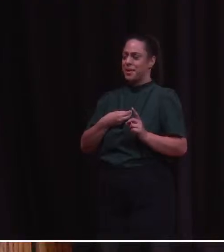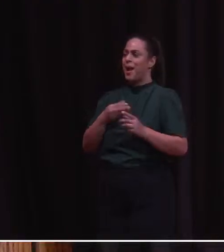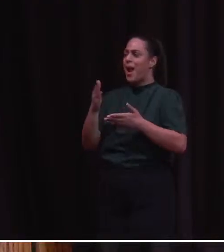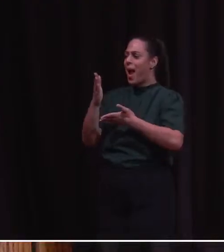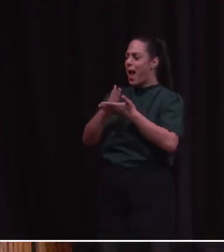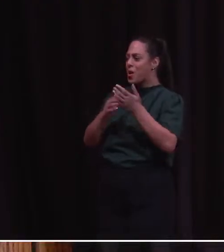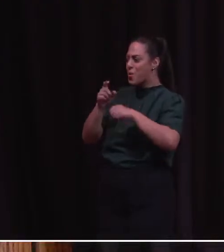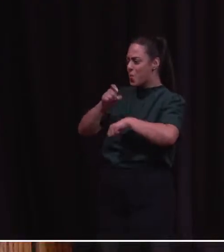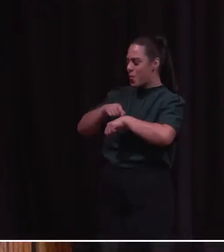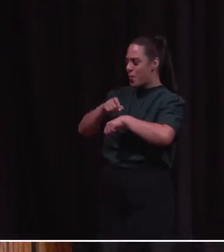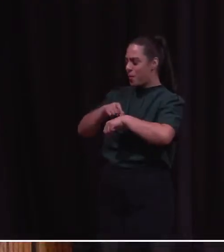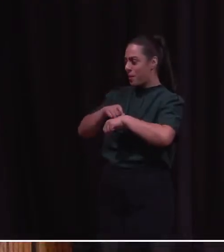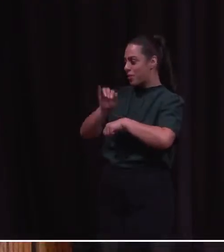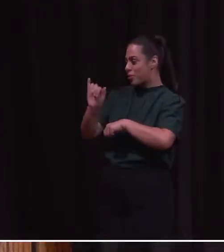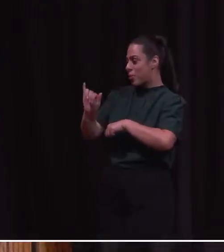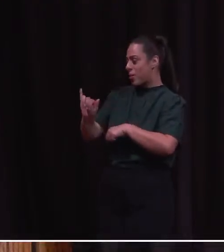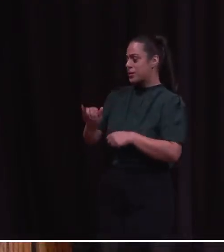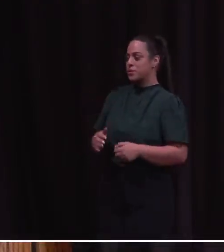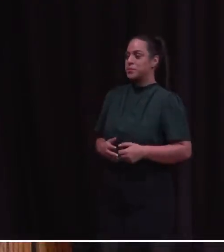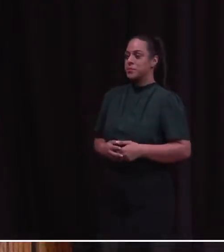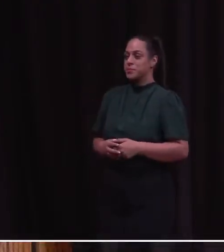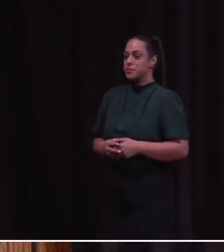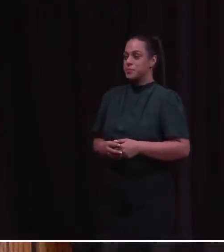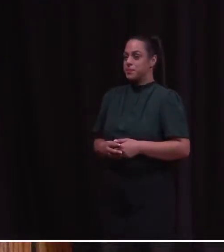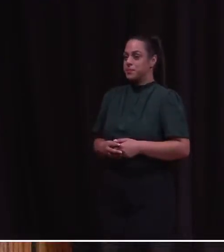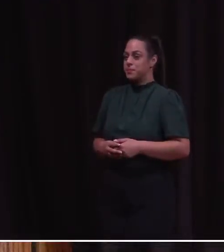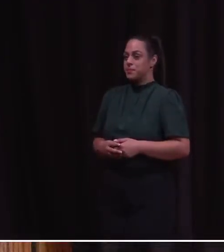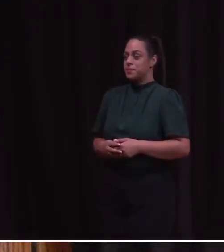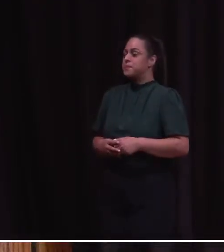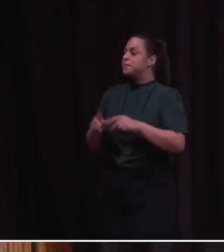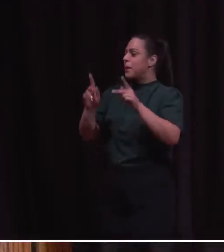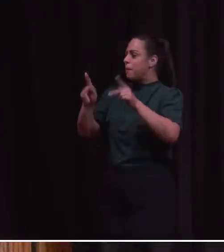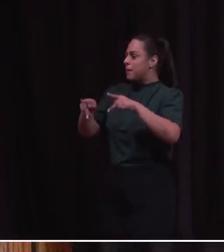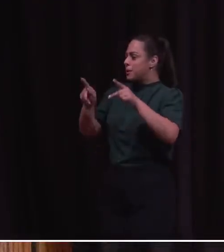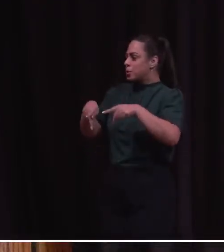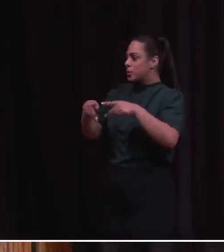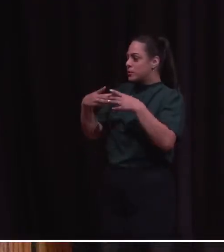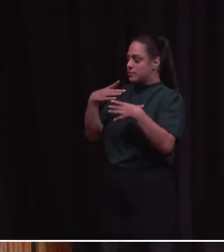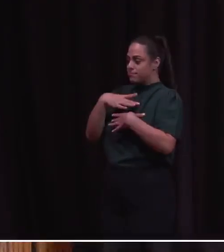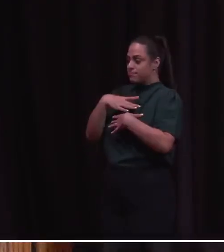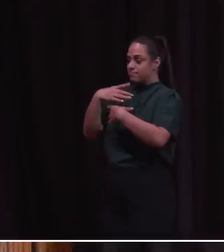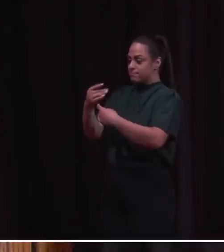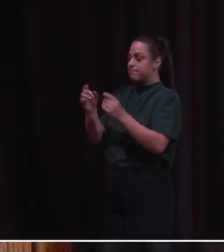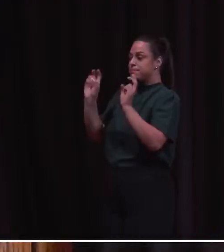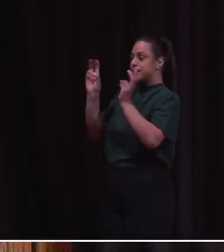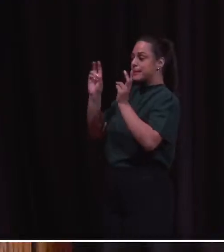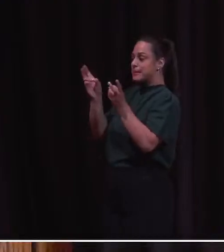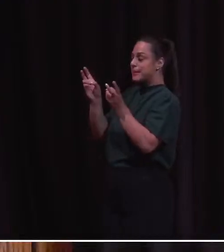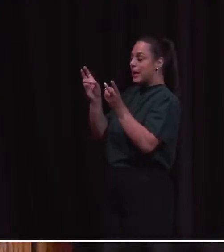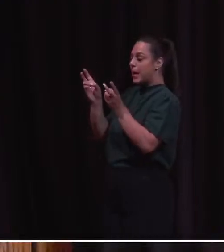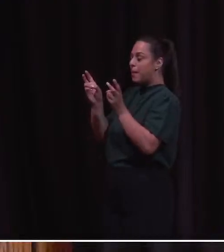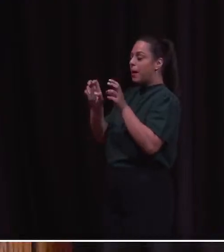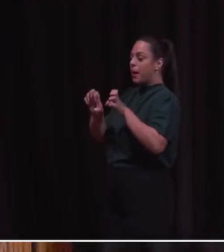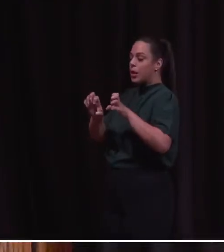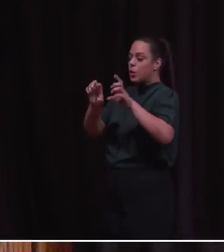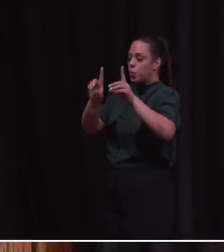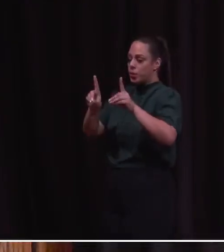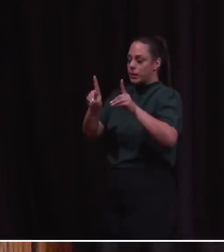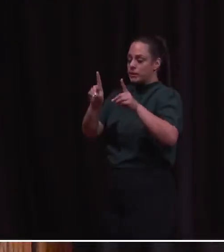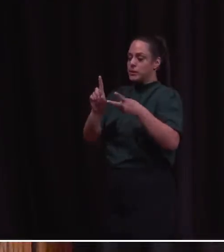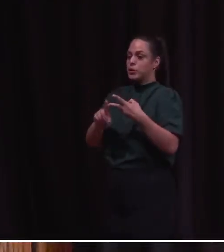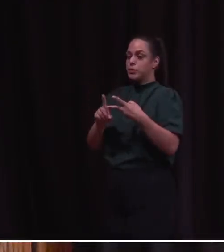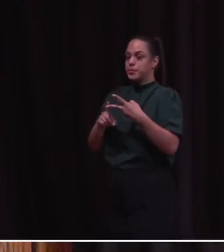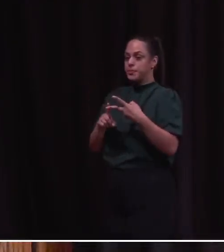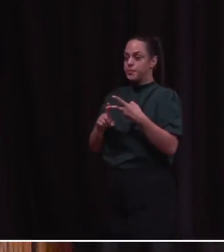what I find interesting in terms of our education and scholarship is that we pick up this concept in